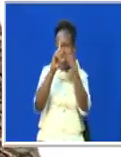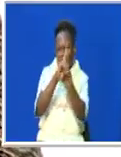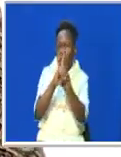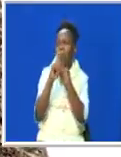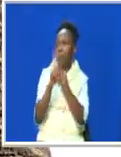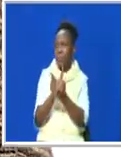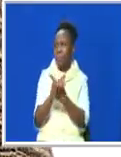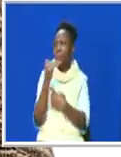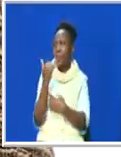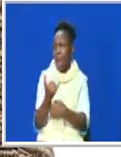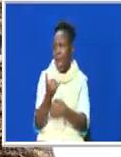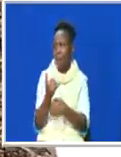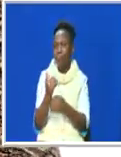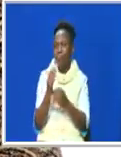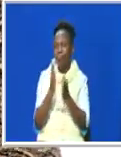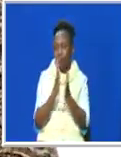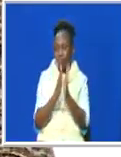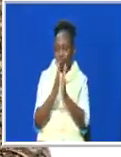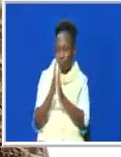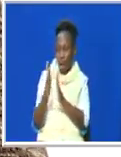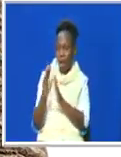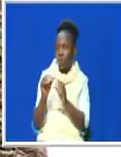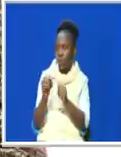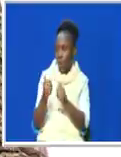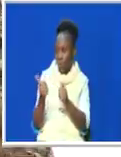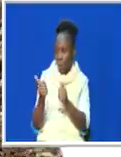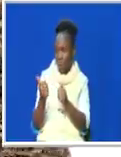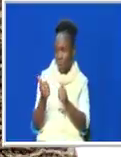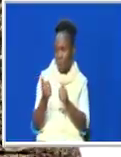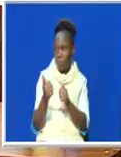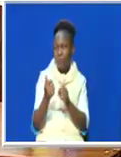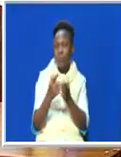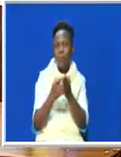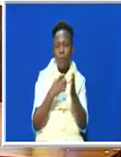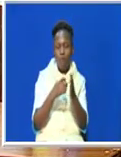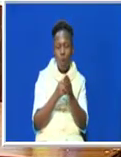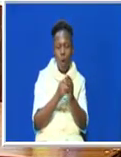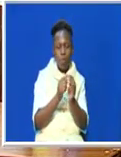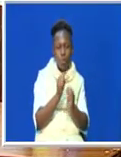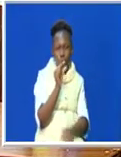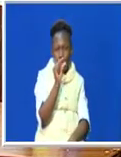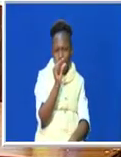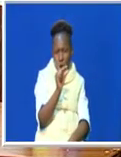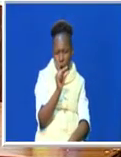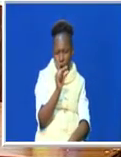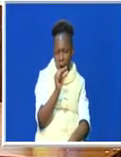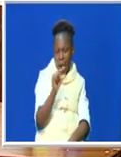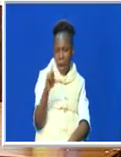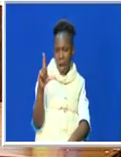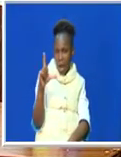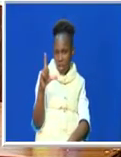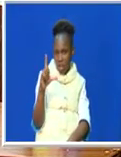I am going to arrange my spoons from the smallest to the